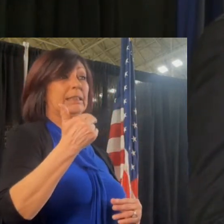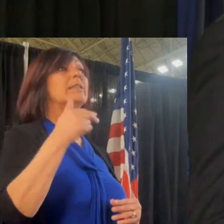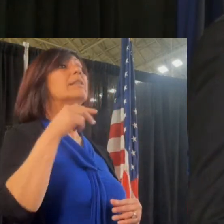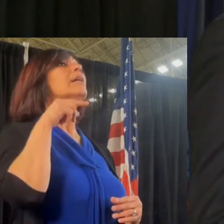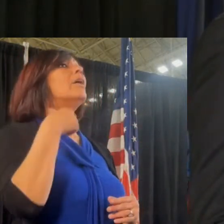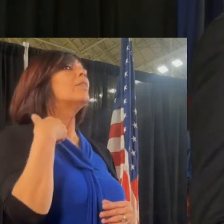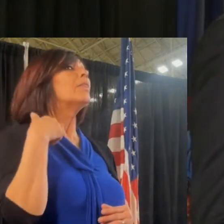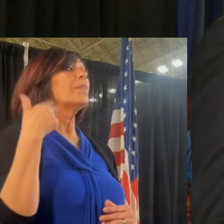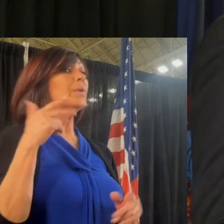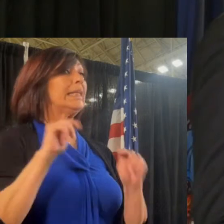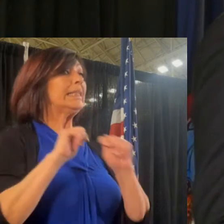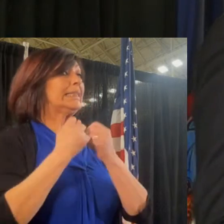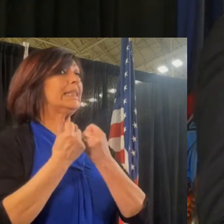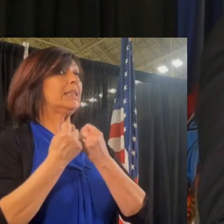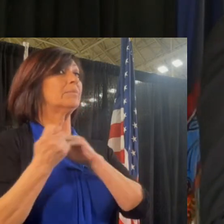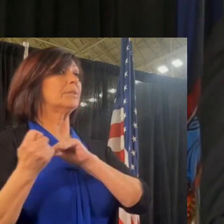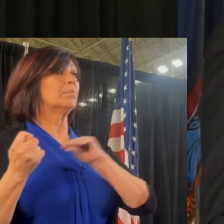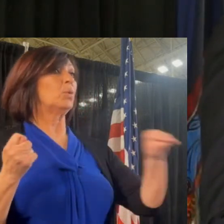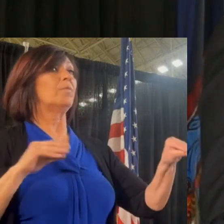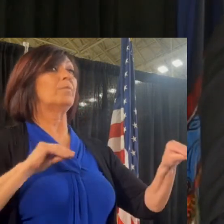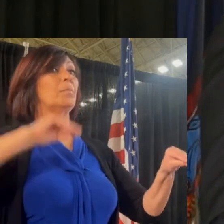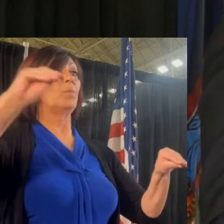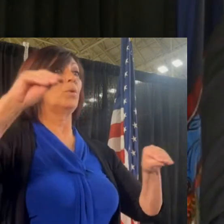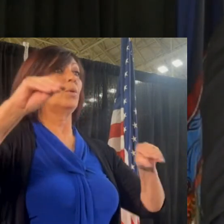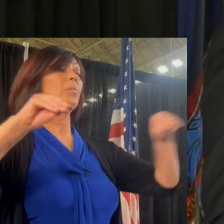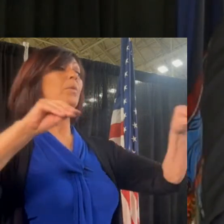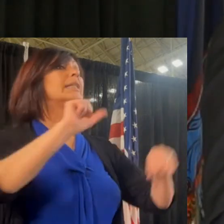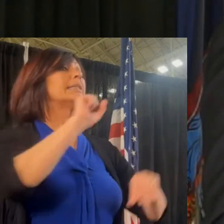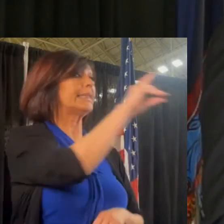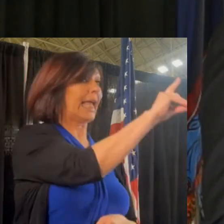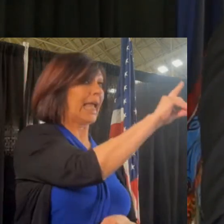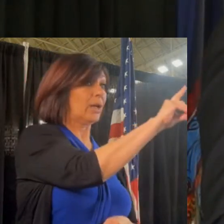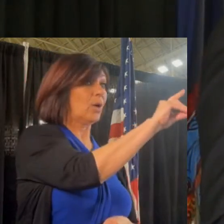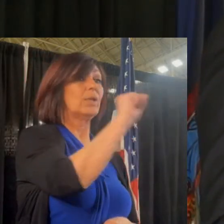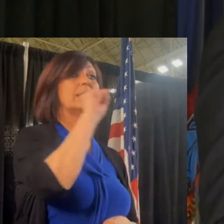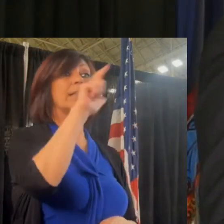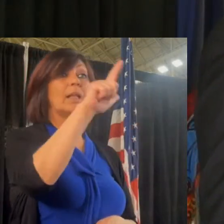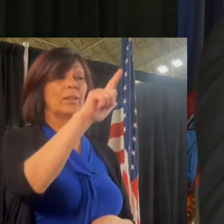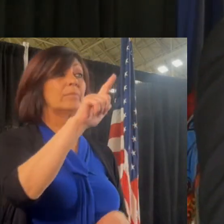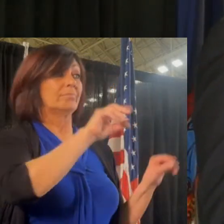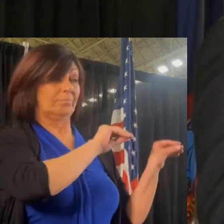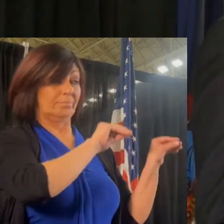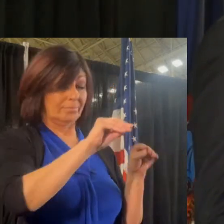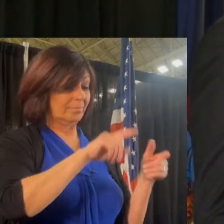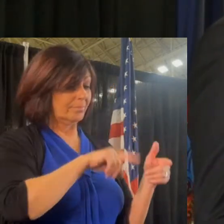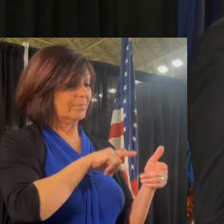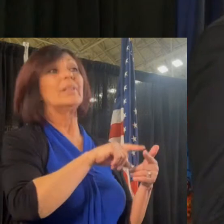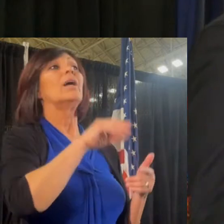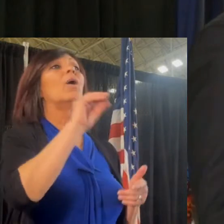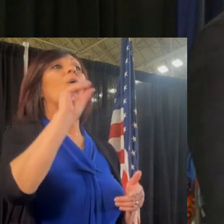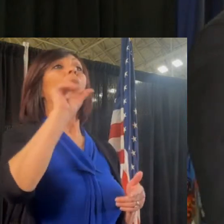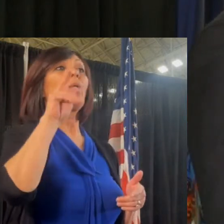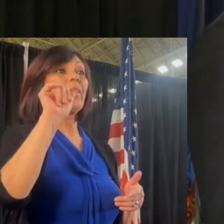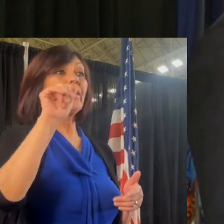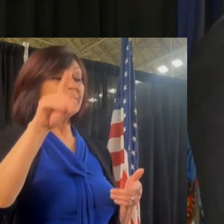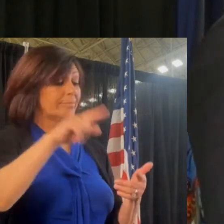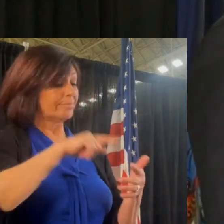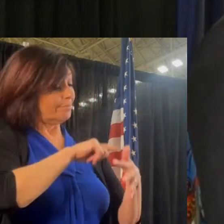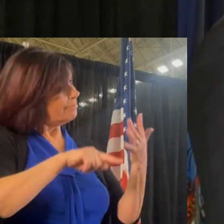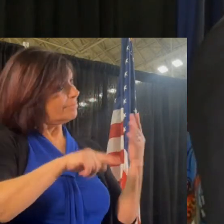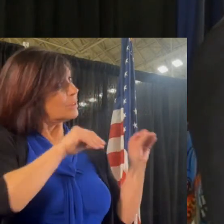3 teams have moved to new markets: San Diego and St. Louis to Los Angeles, and Oakland to Las